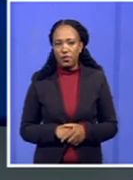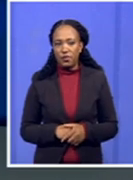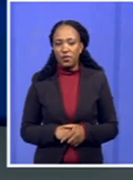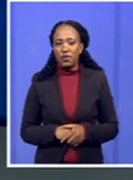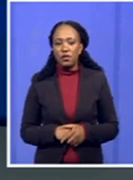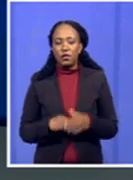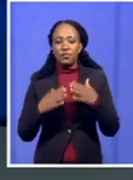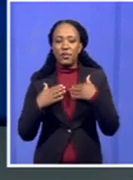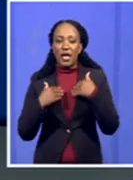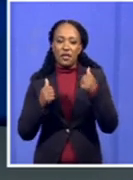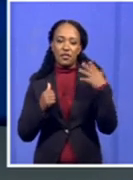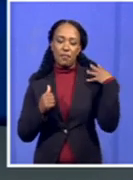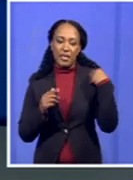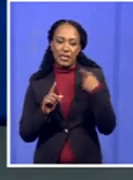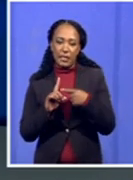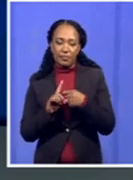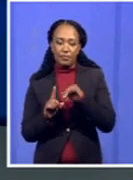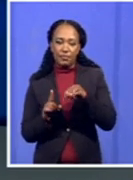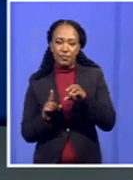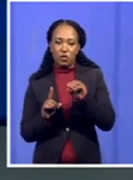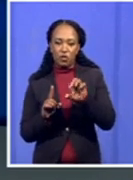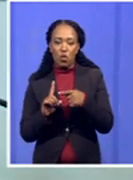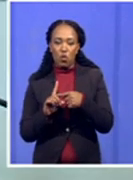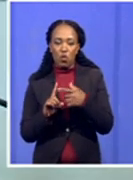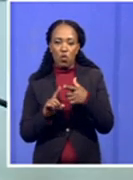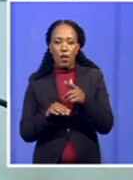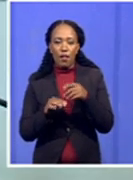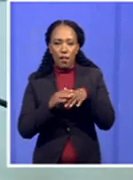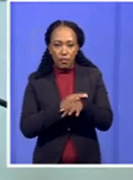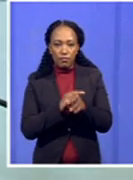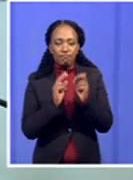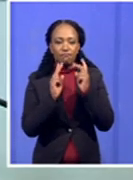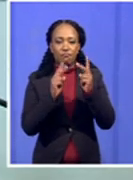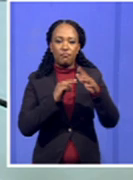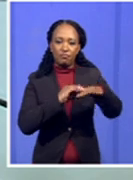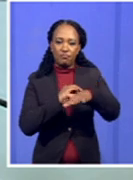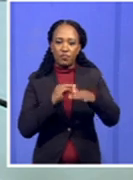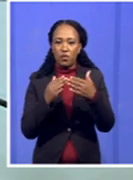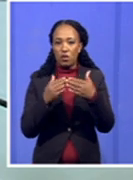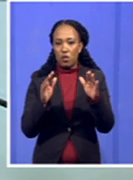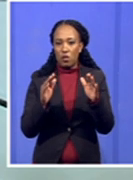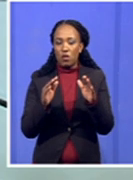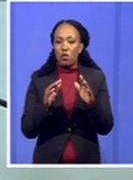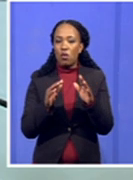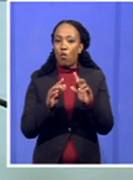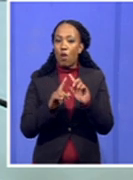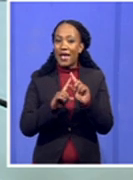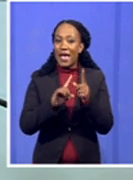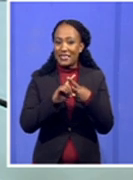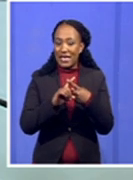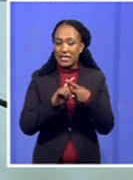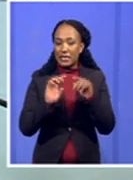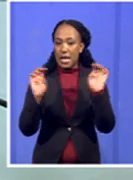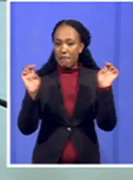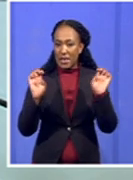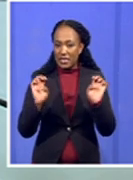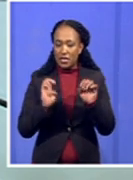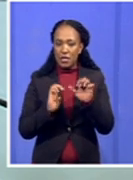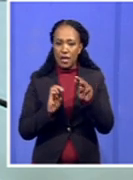Health Minister Dr. Joe Phaahla will conduct a site visit and lead the official reopening of the accident and emergency units at the